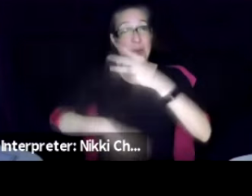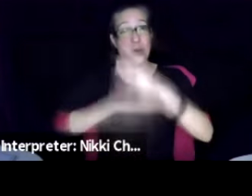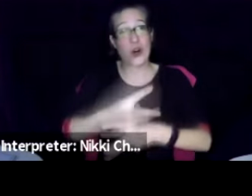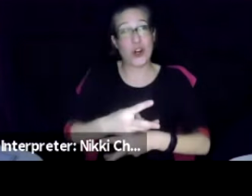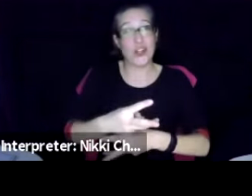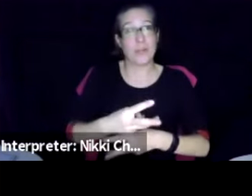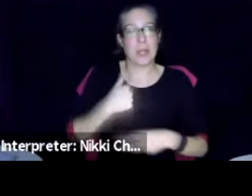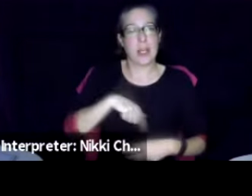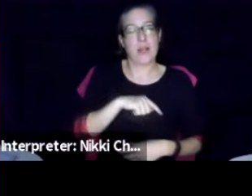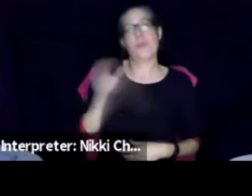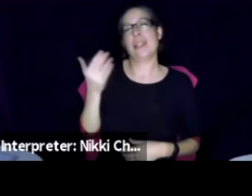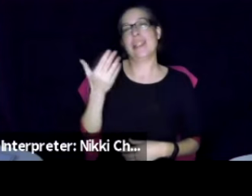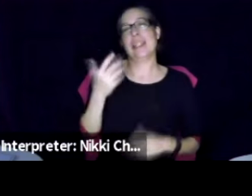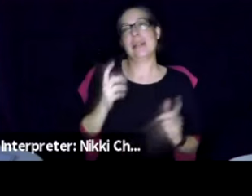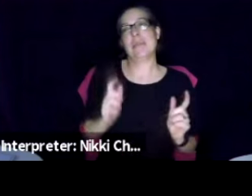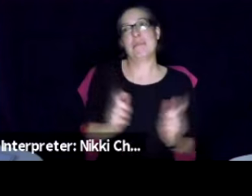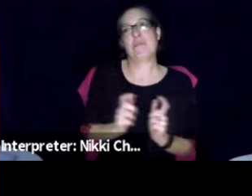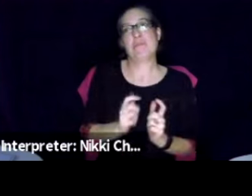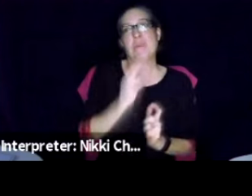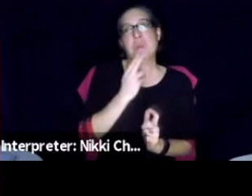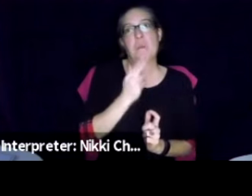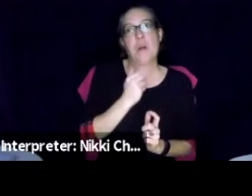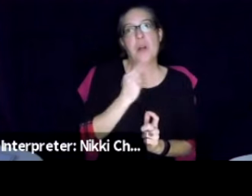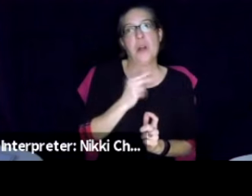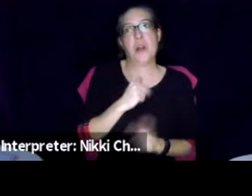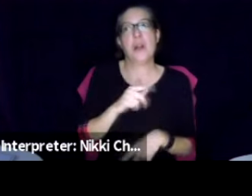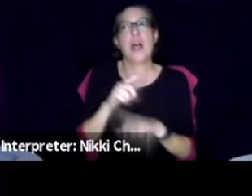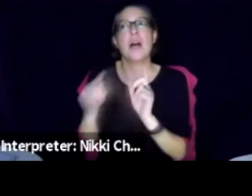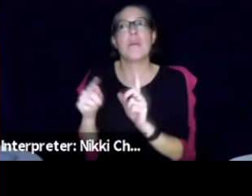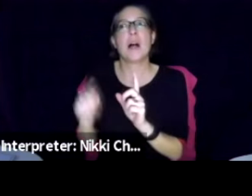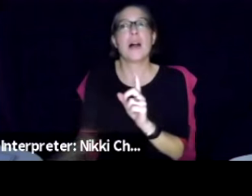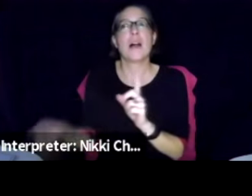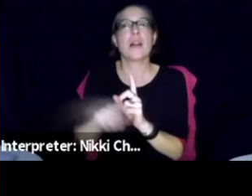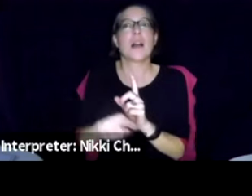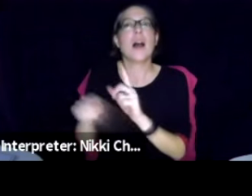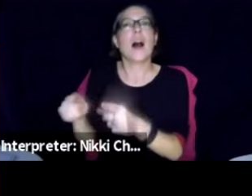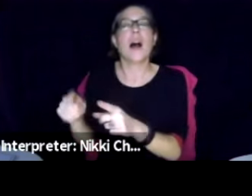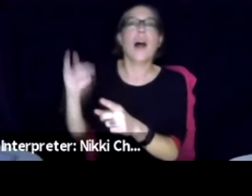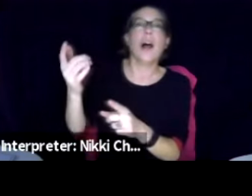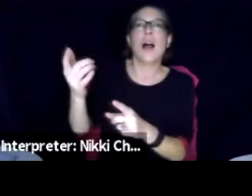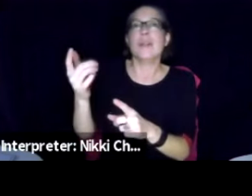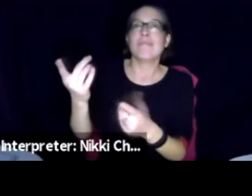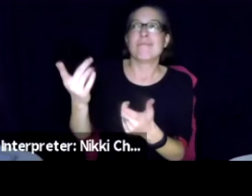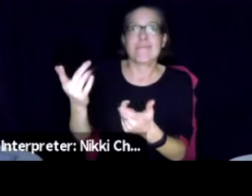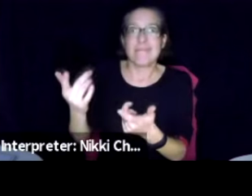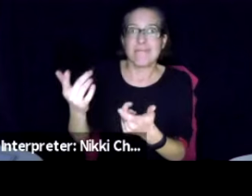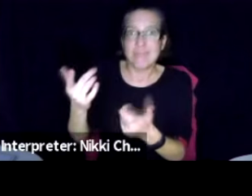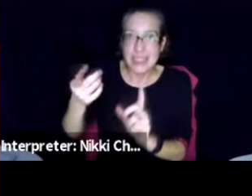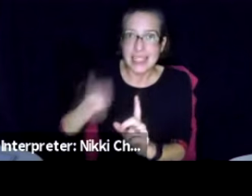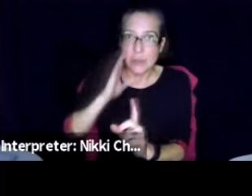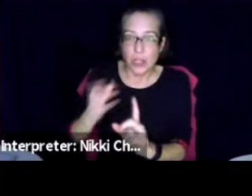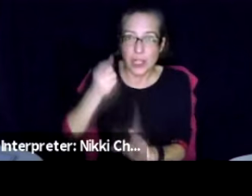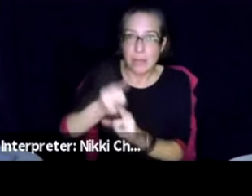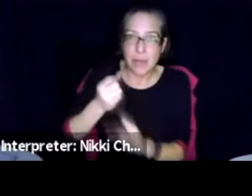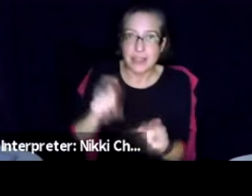really relies on young people, because when we grow up, the issues that are affecting us now are only going to affect us as adults too. And I don't think it's ever